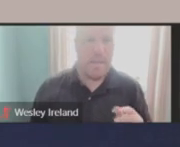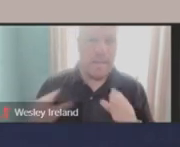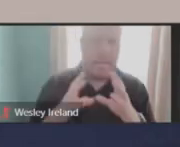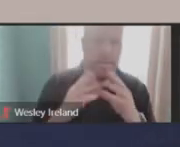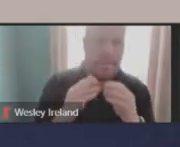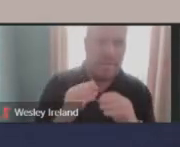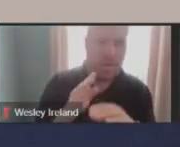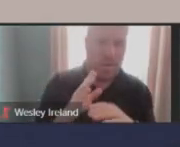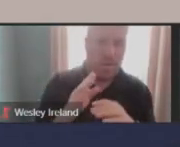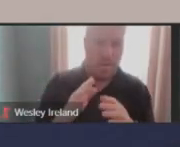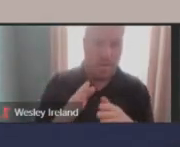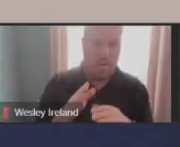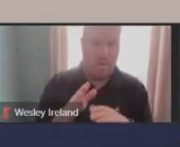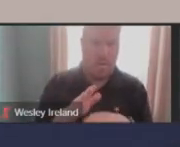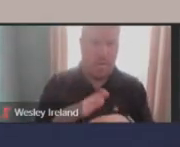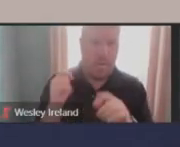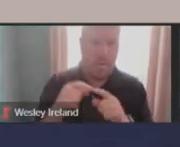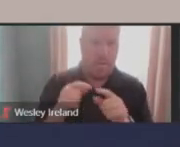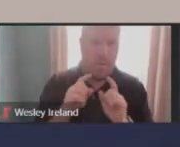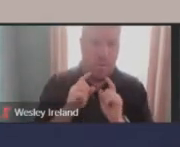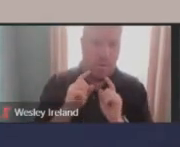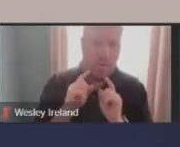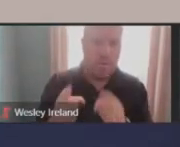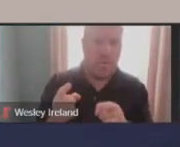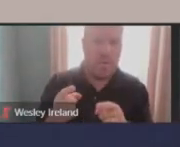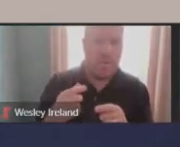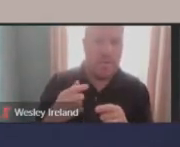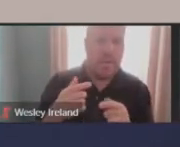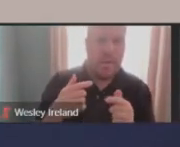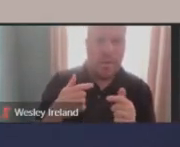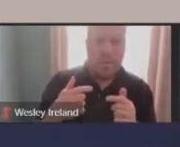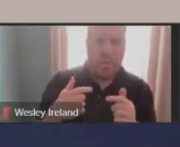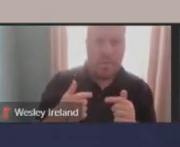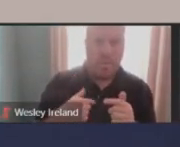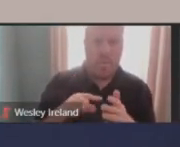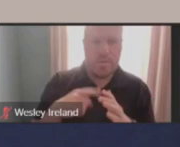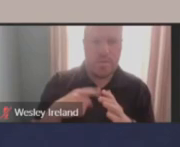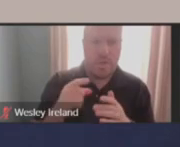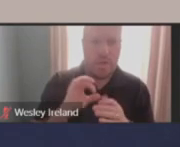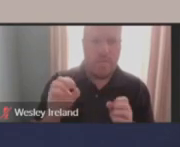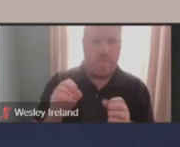Let me just get my notes. So the meeting is now called to order.